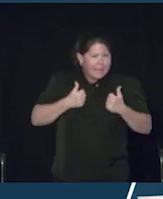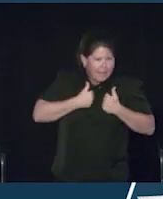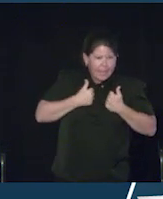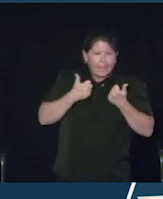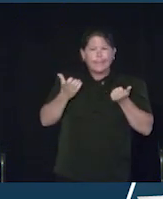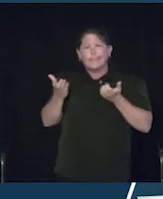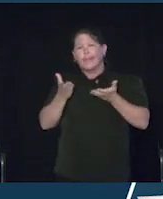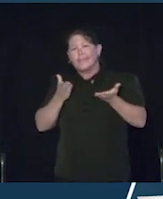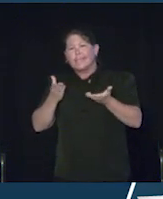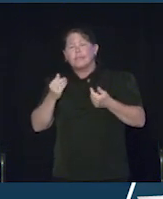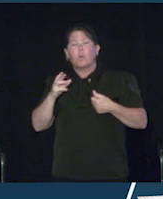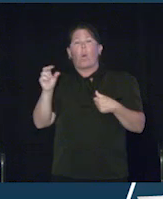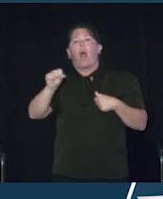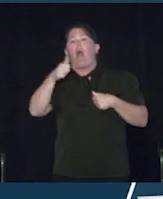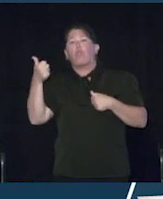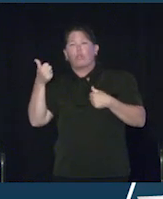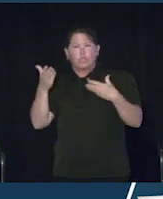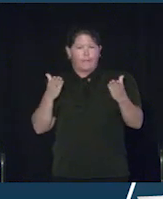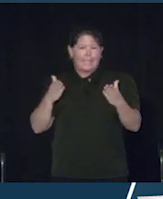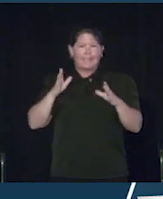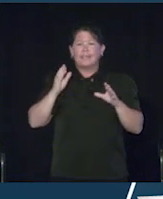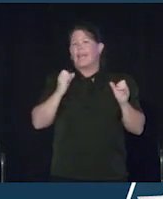that individuals need.